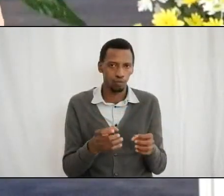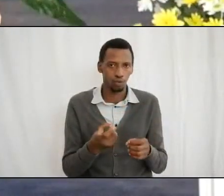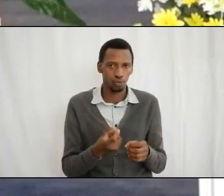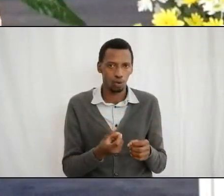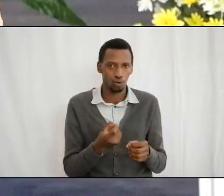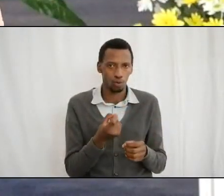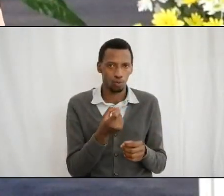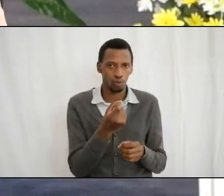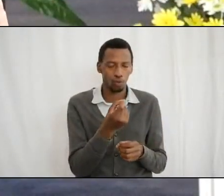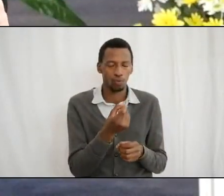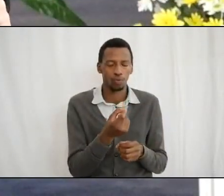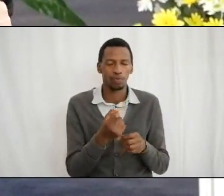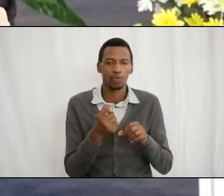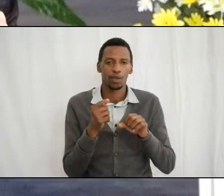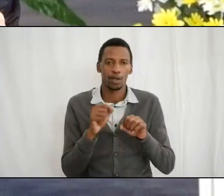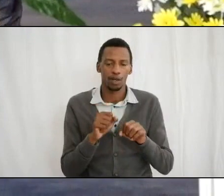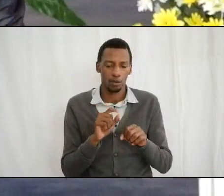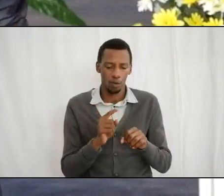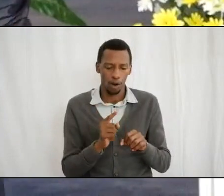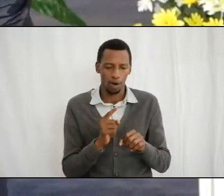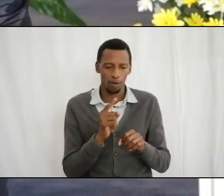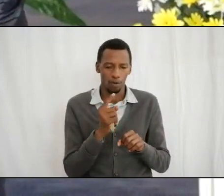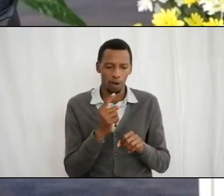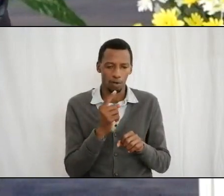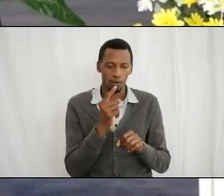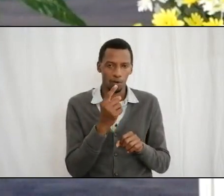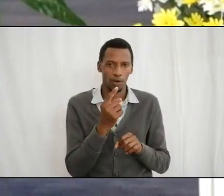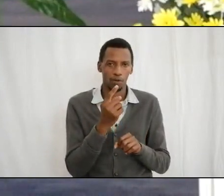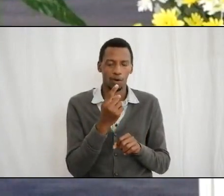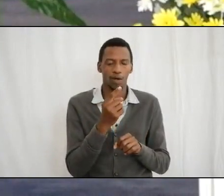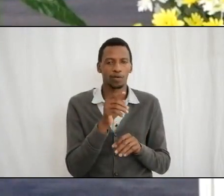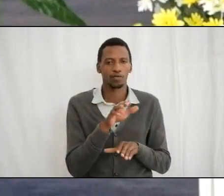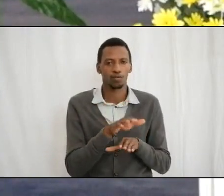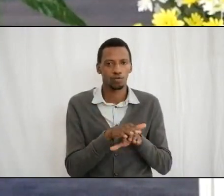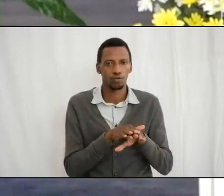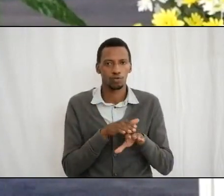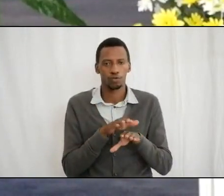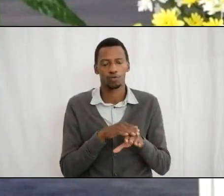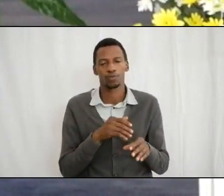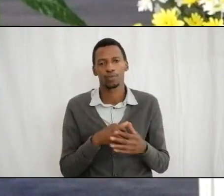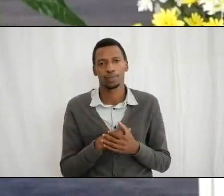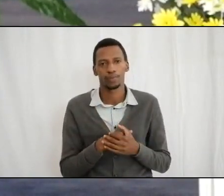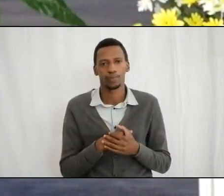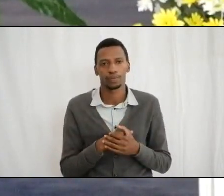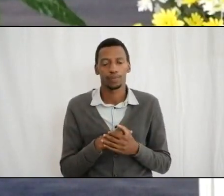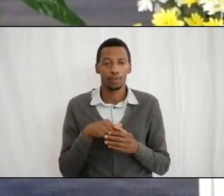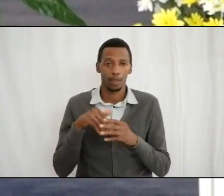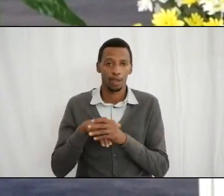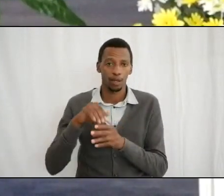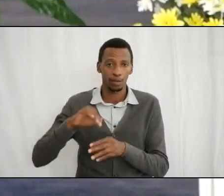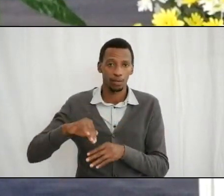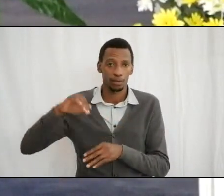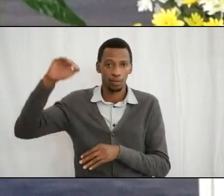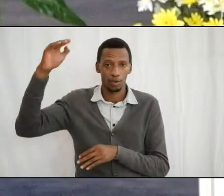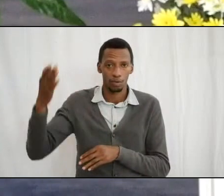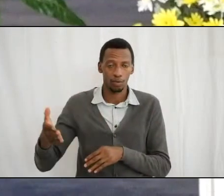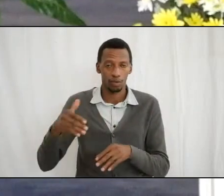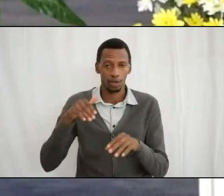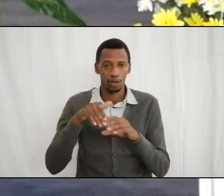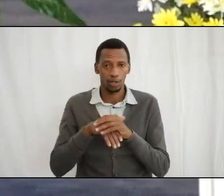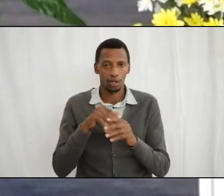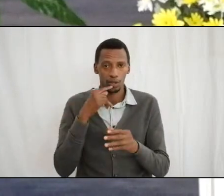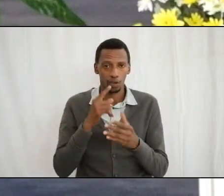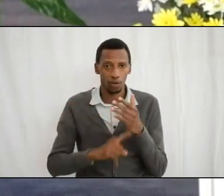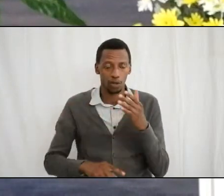can do one at a time. In The Mountain Within, I say the best chance